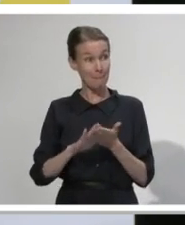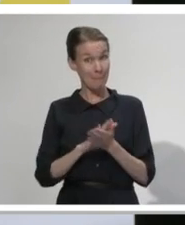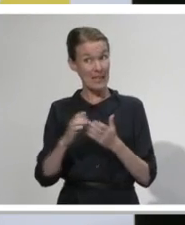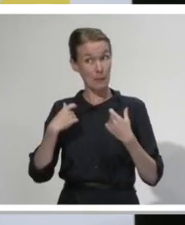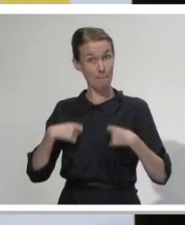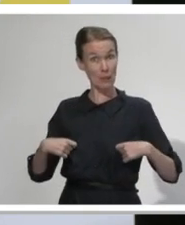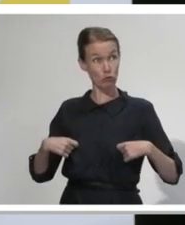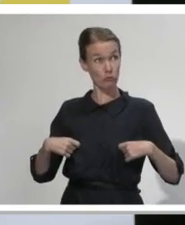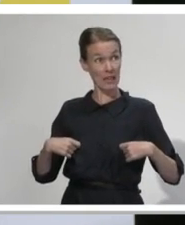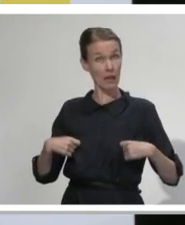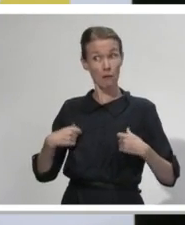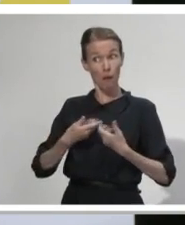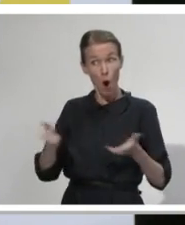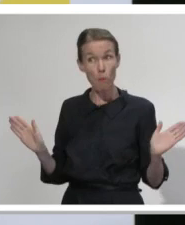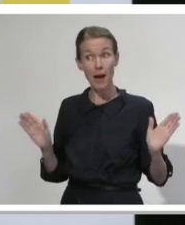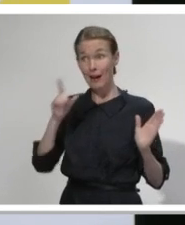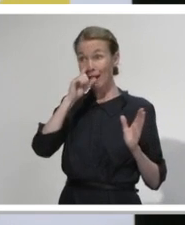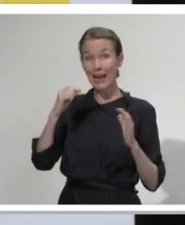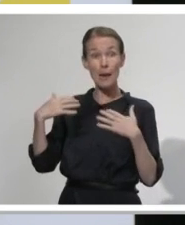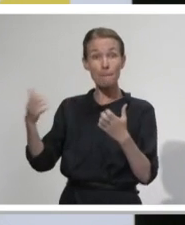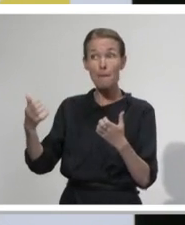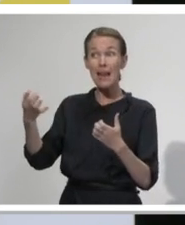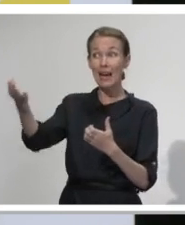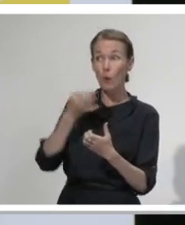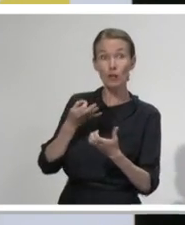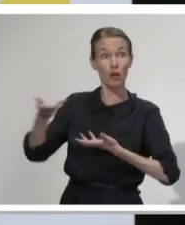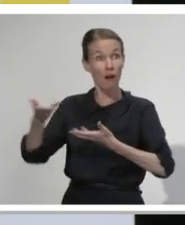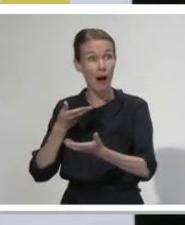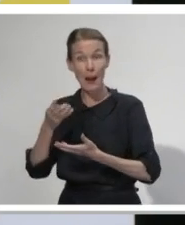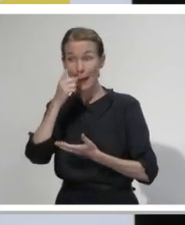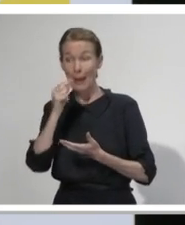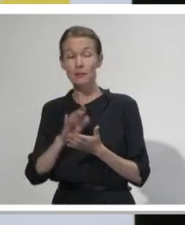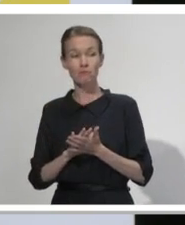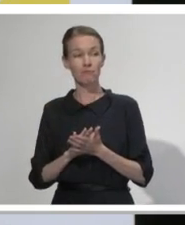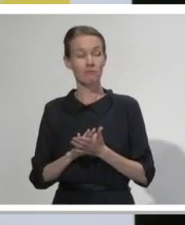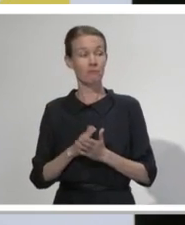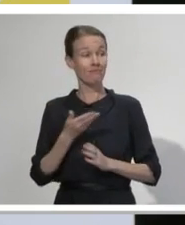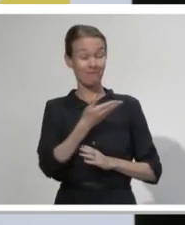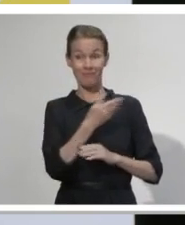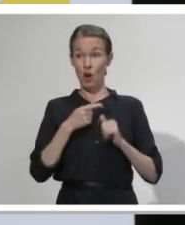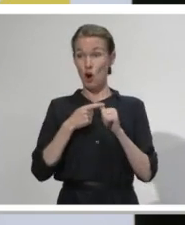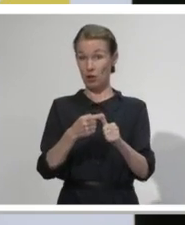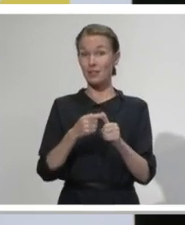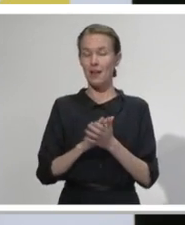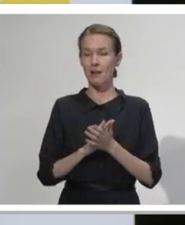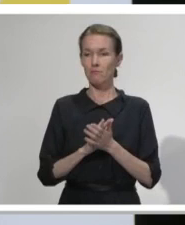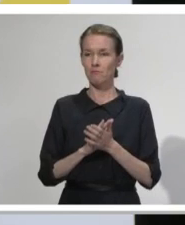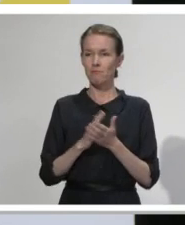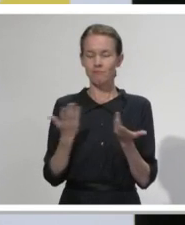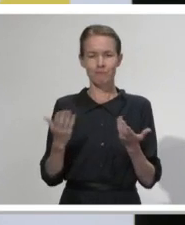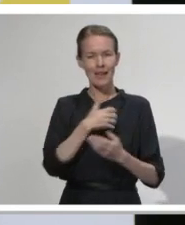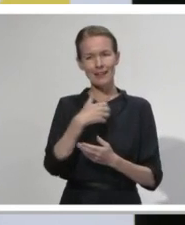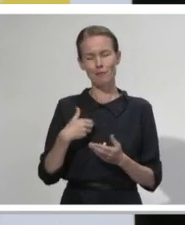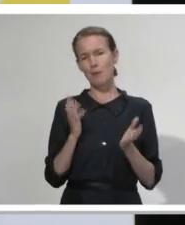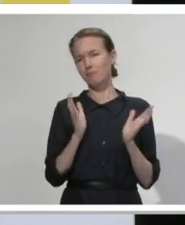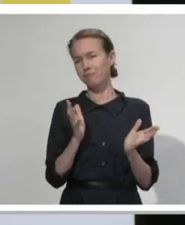just be the normal arrangements that we have. I mean, obviously, chief executives have responsibilities for their departments. You know from the work that you